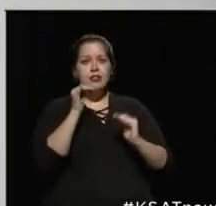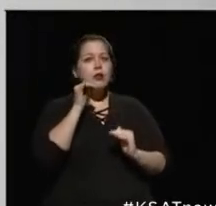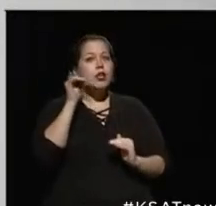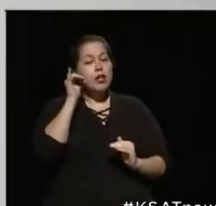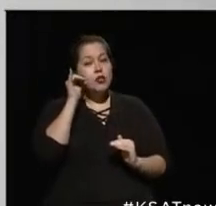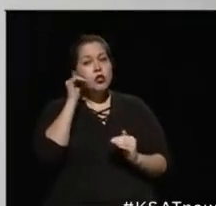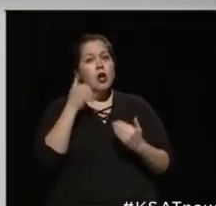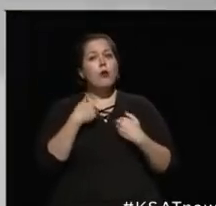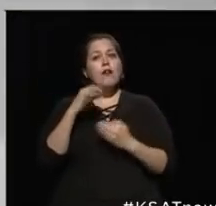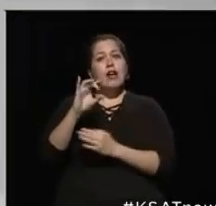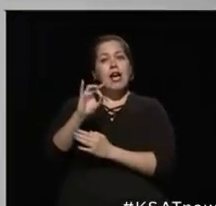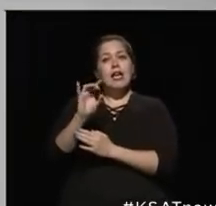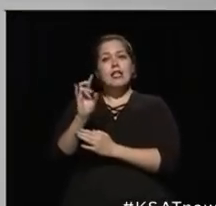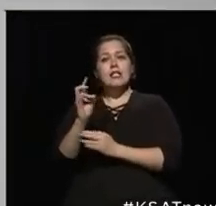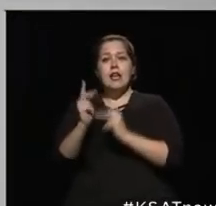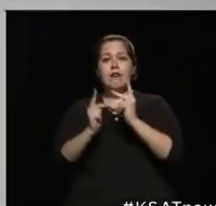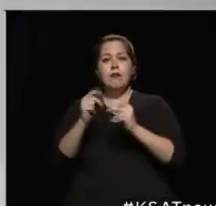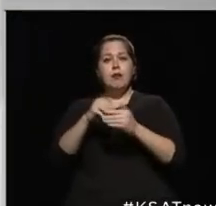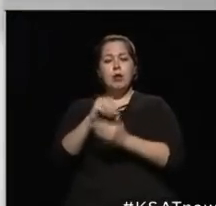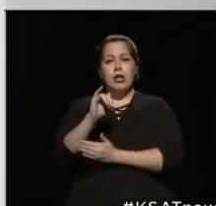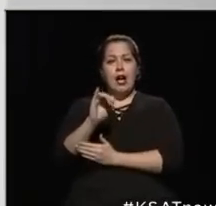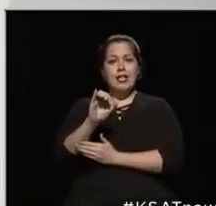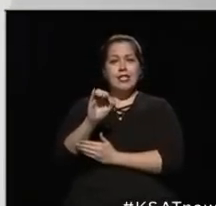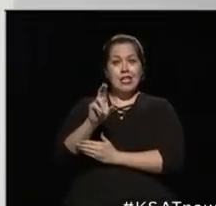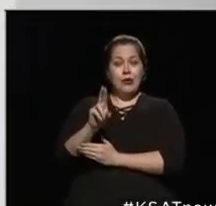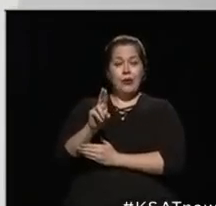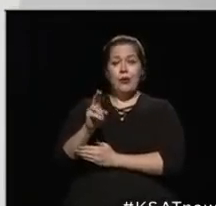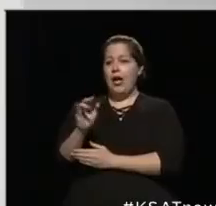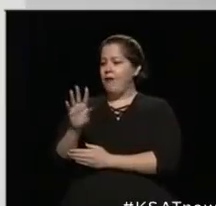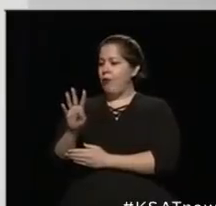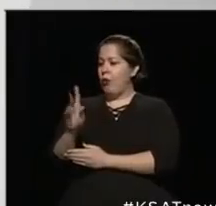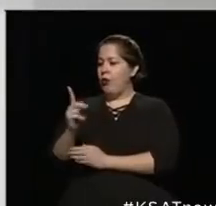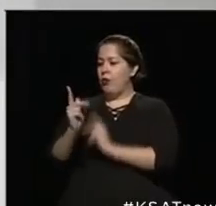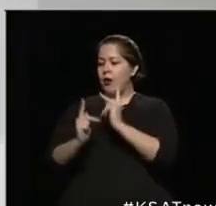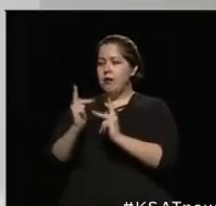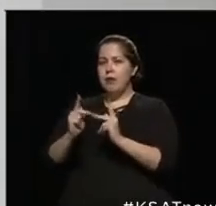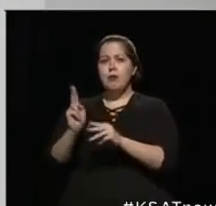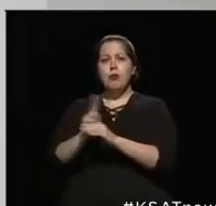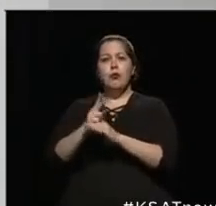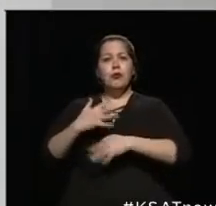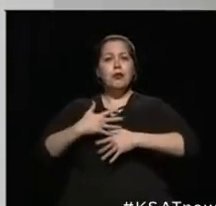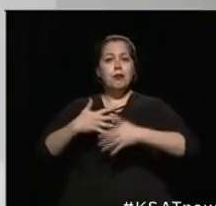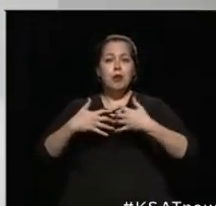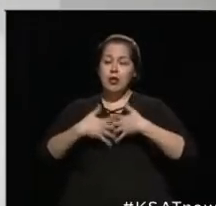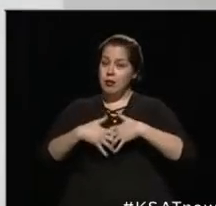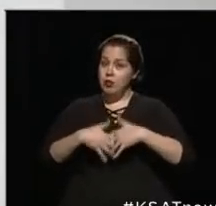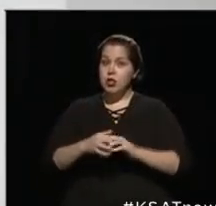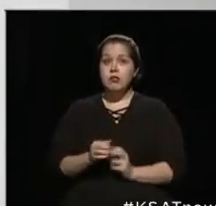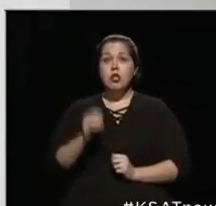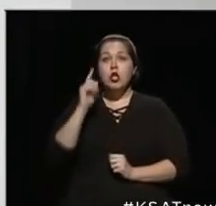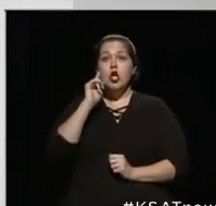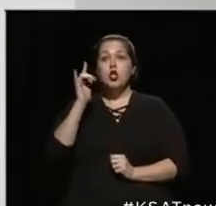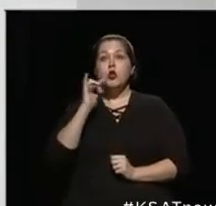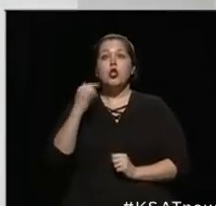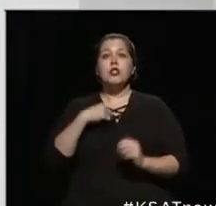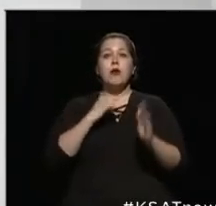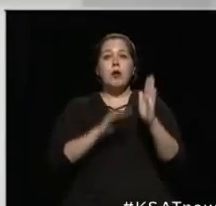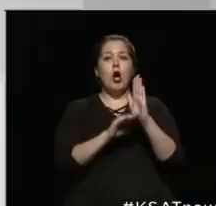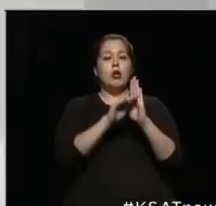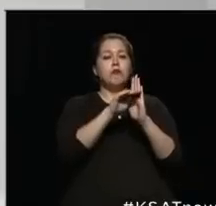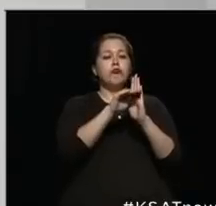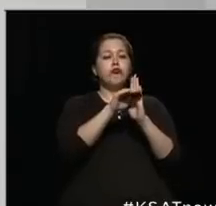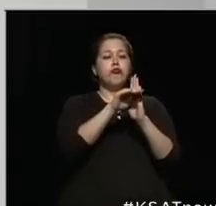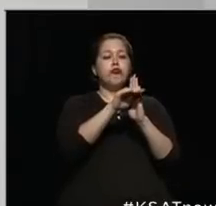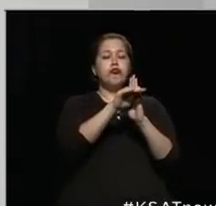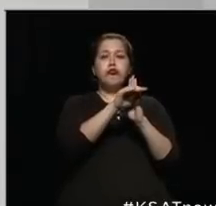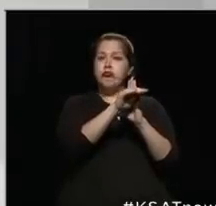And we have 87 patients in the ICU and 41 patients on ventilators. So, it looks like we are plateauing a bit